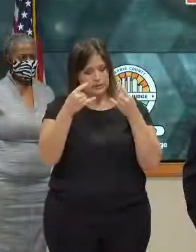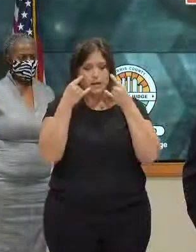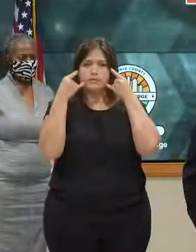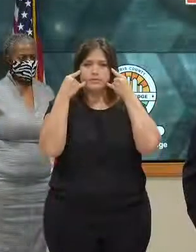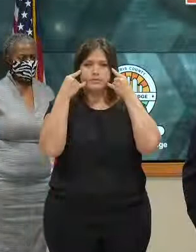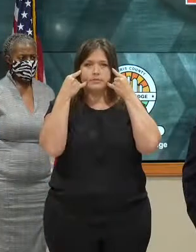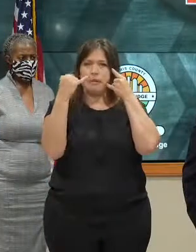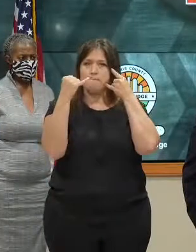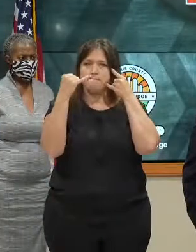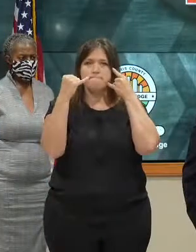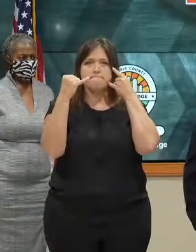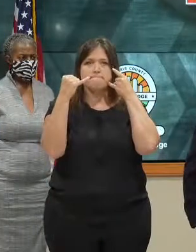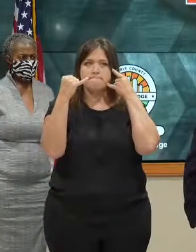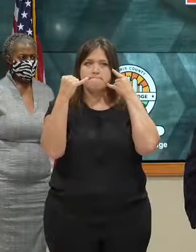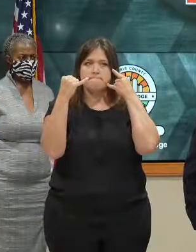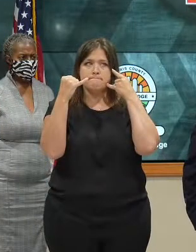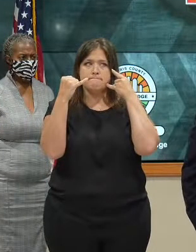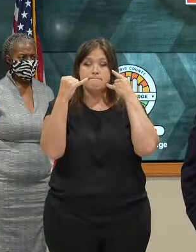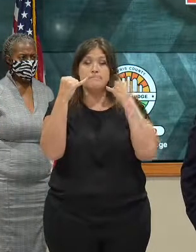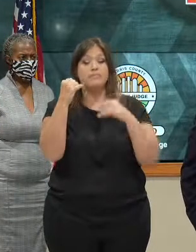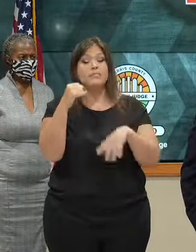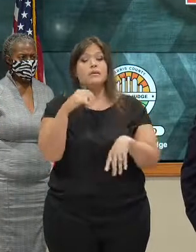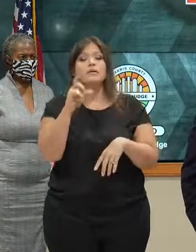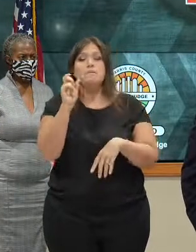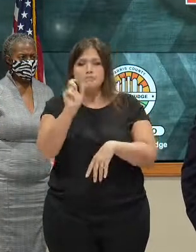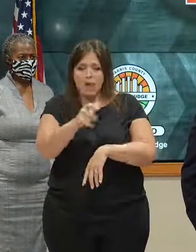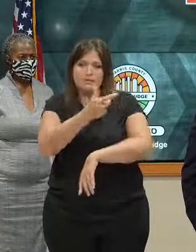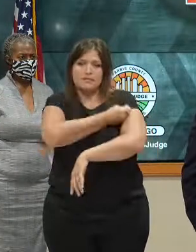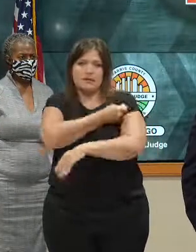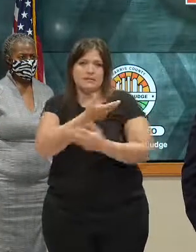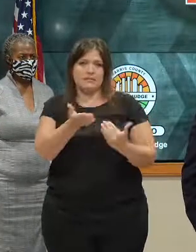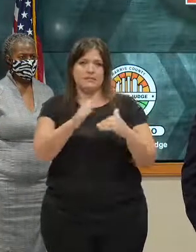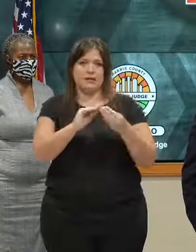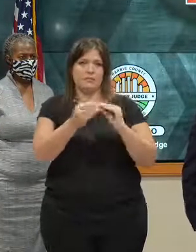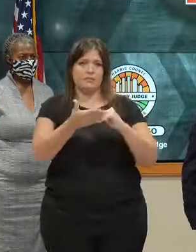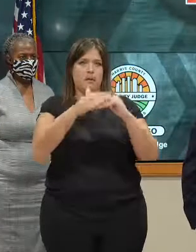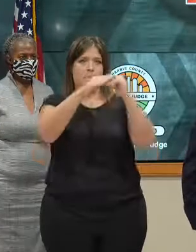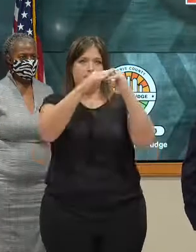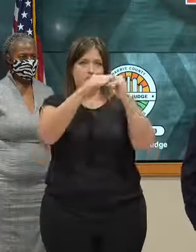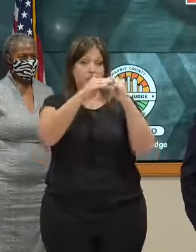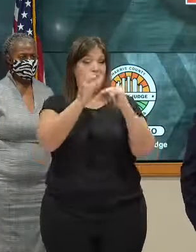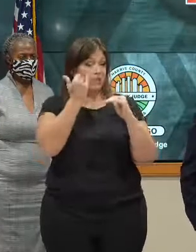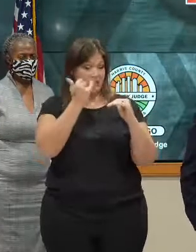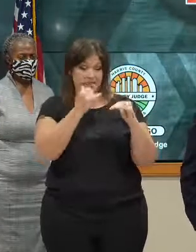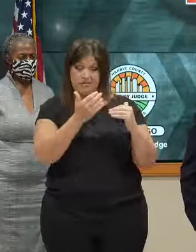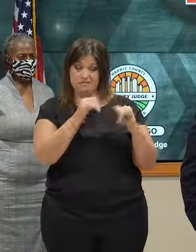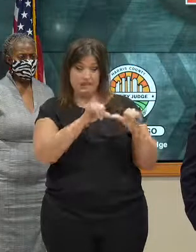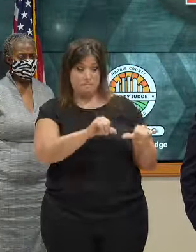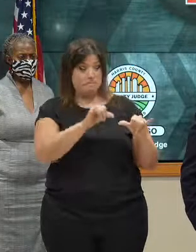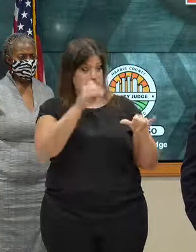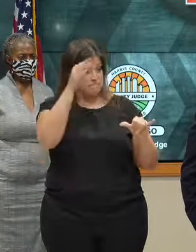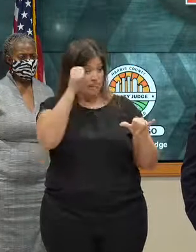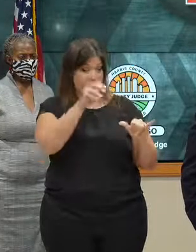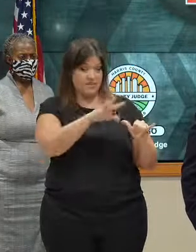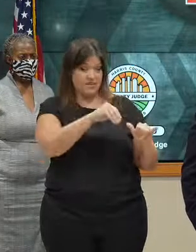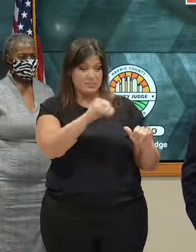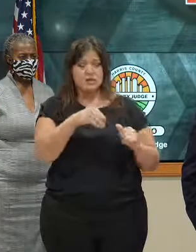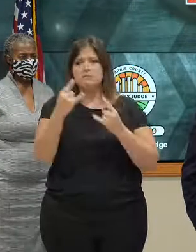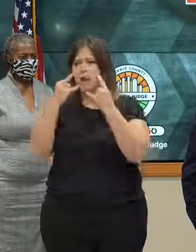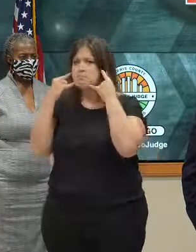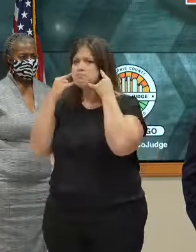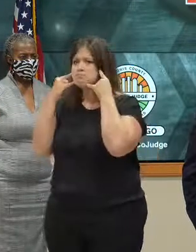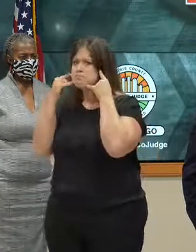mask if those vaccination rates don't come up very soon. It's not too late. If you choose to get vaccinated now, you can still be